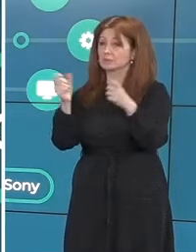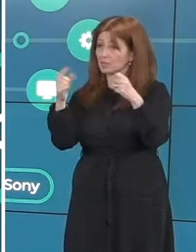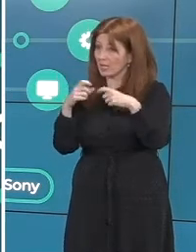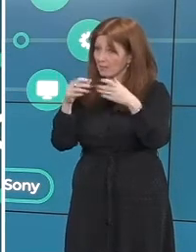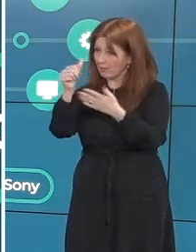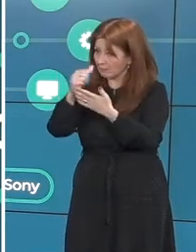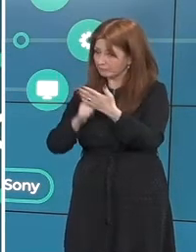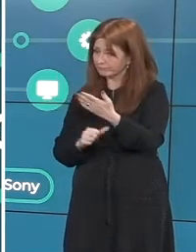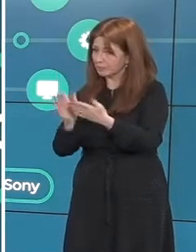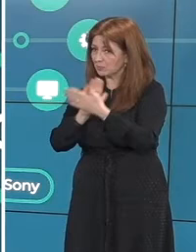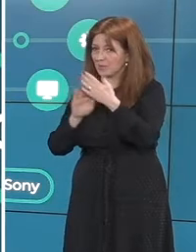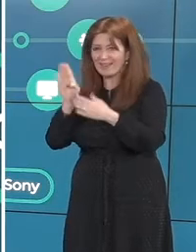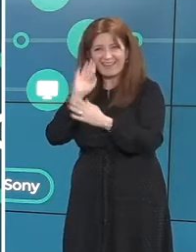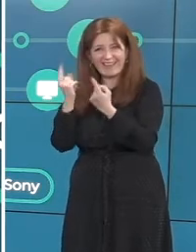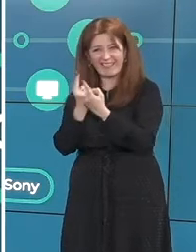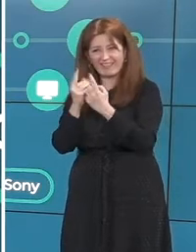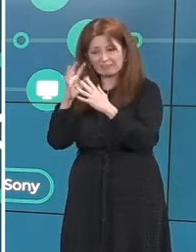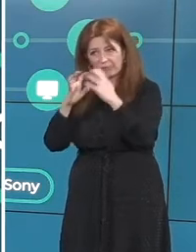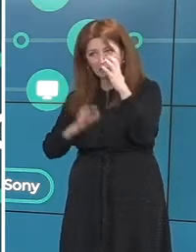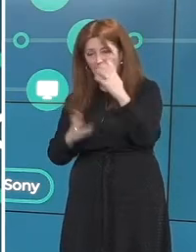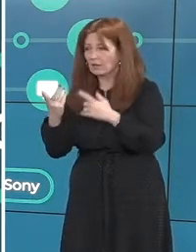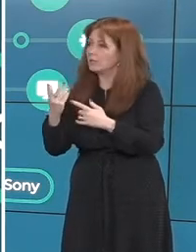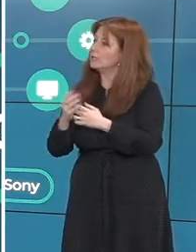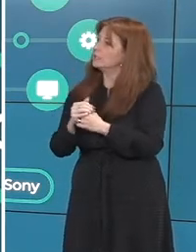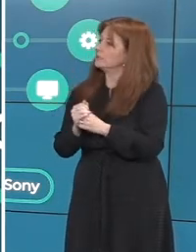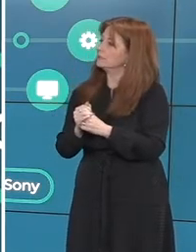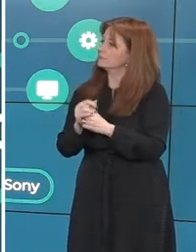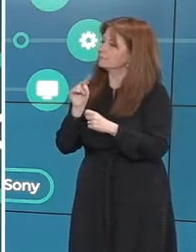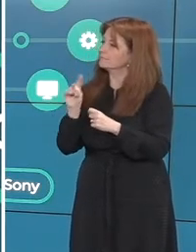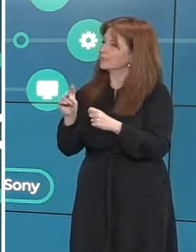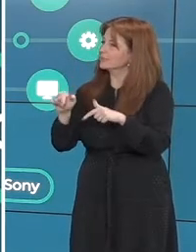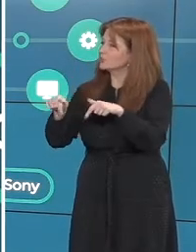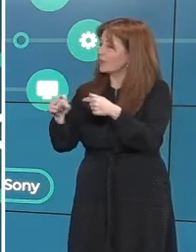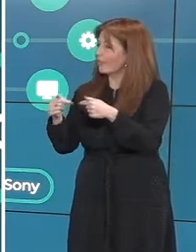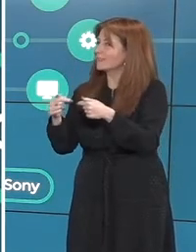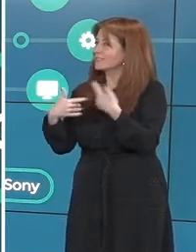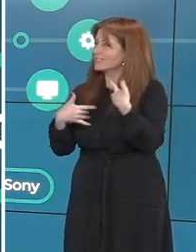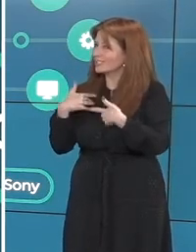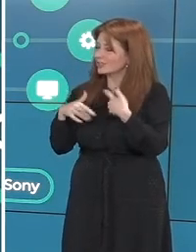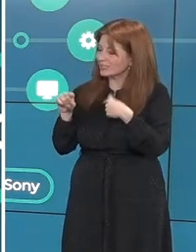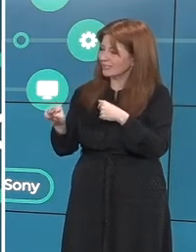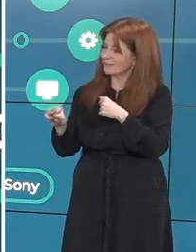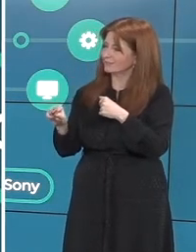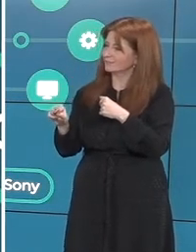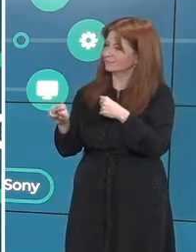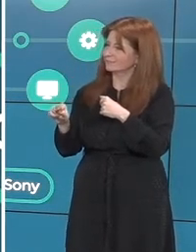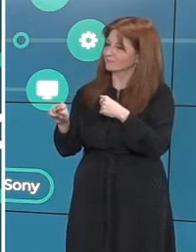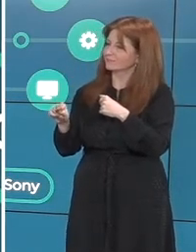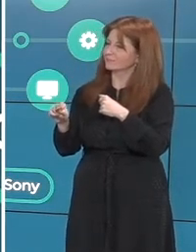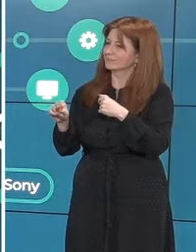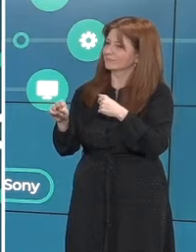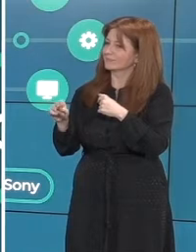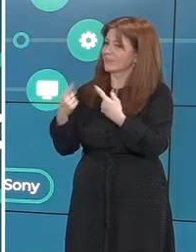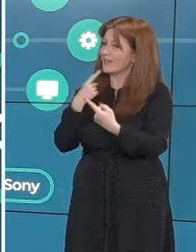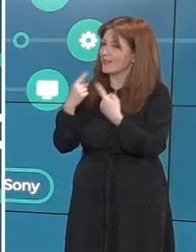we hear about things that are being broken, but the interesting challenge is making sure that the information we have